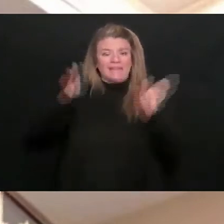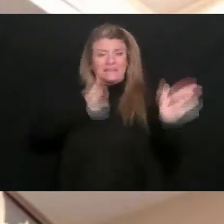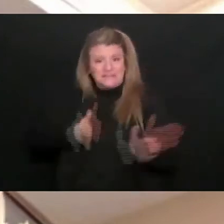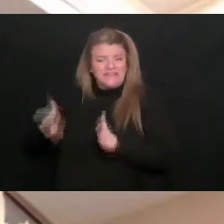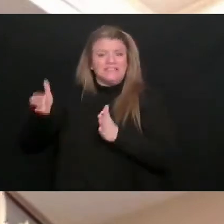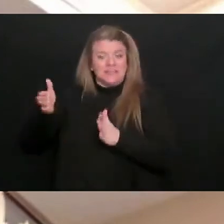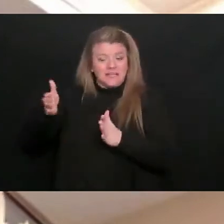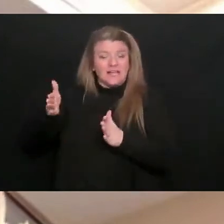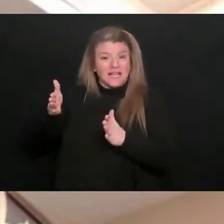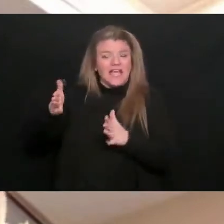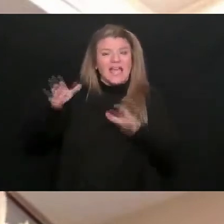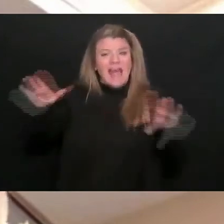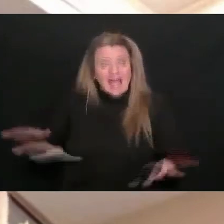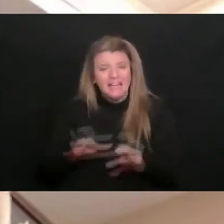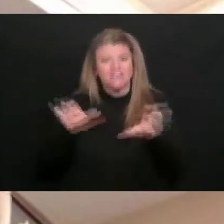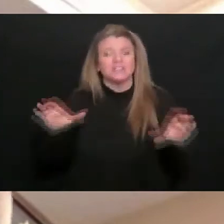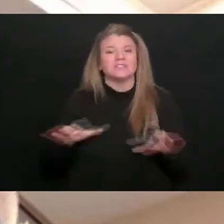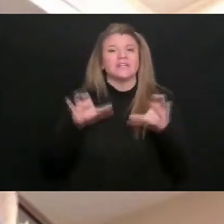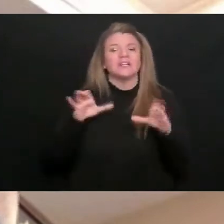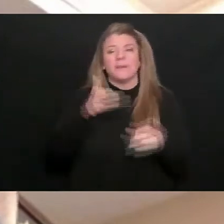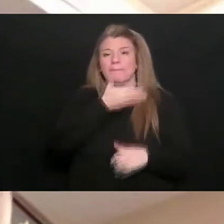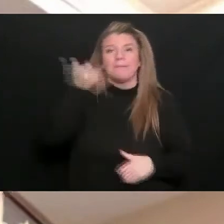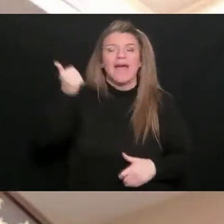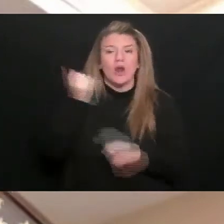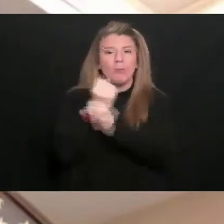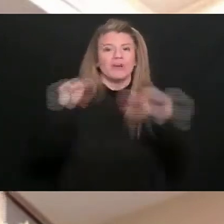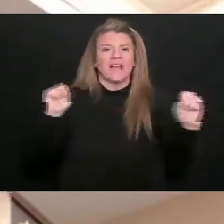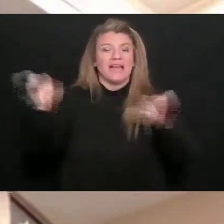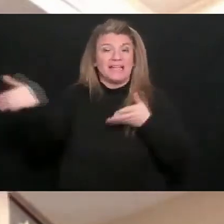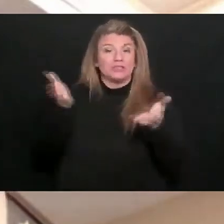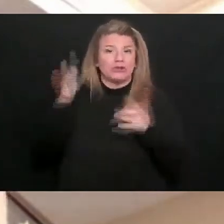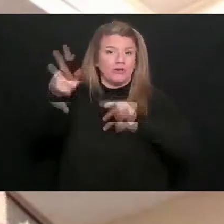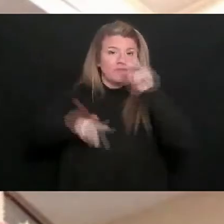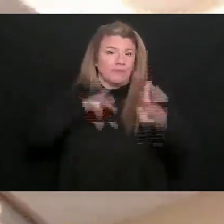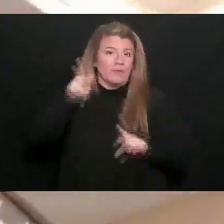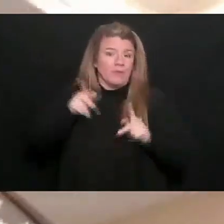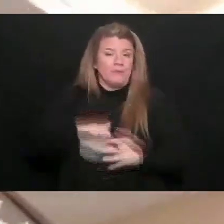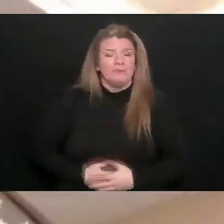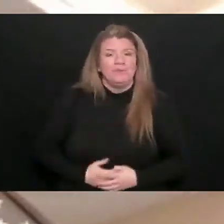and actions to better protect and serve the people.